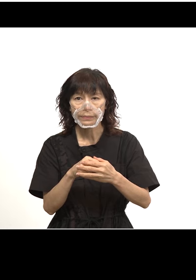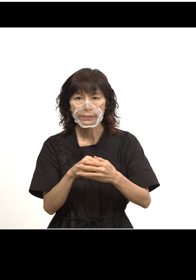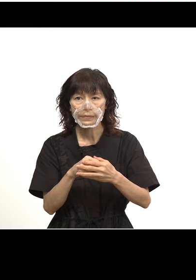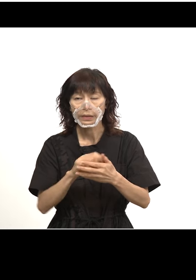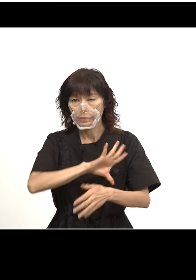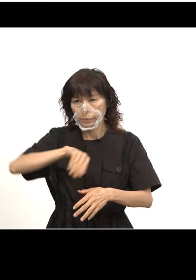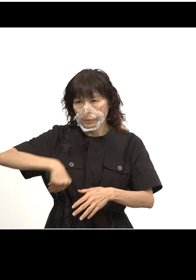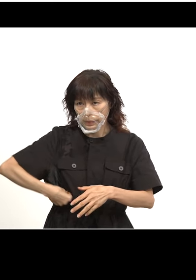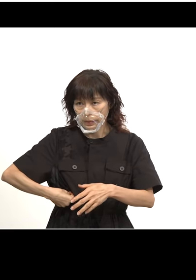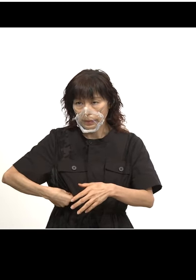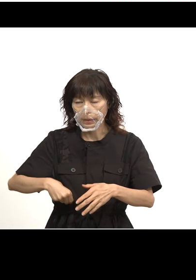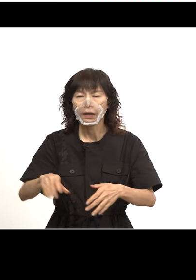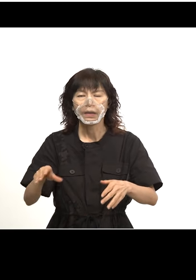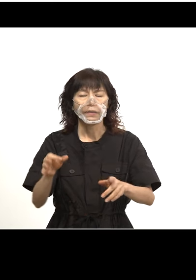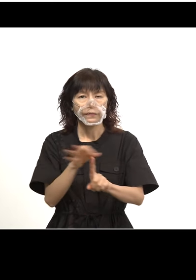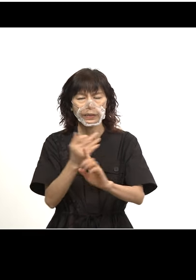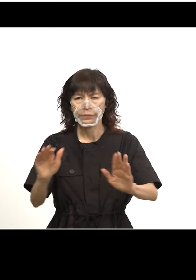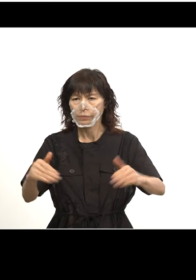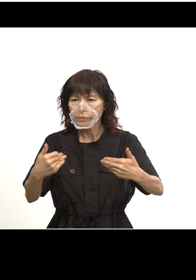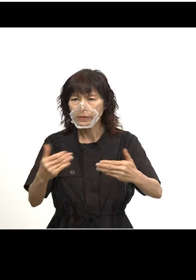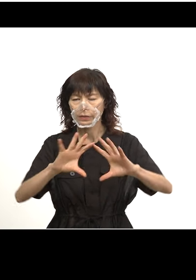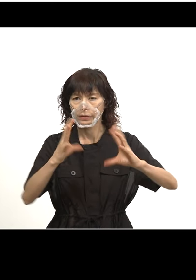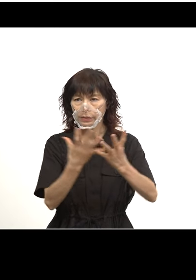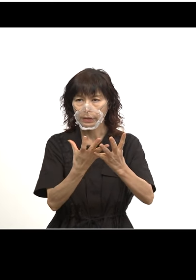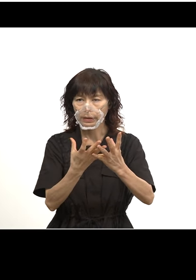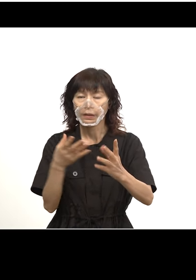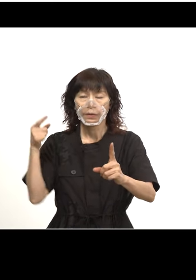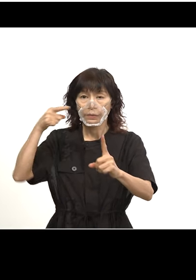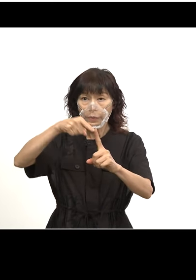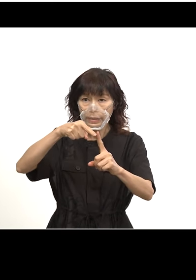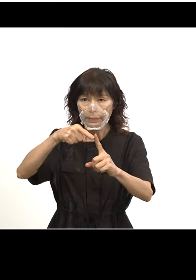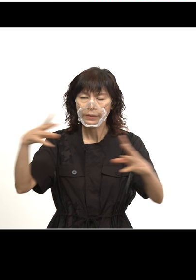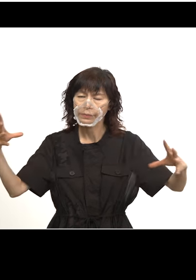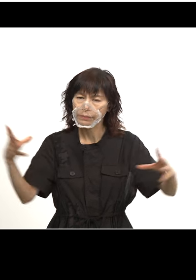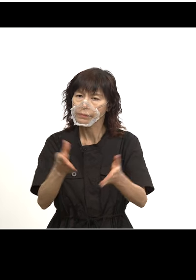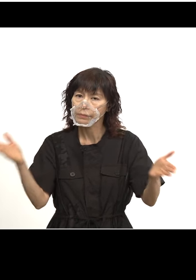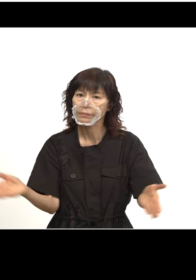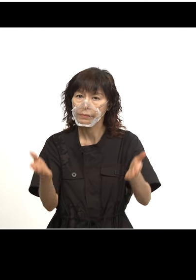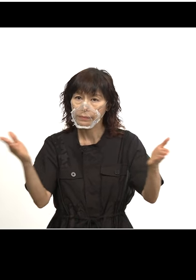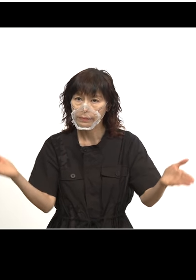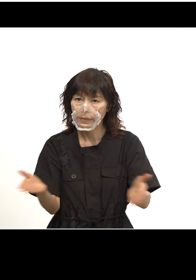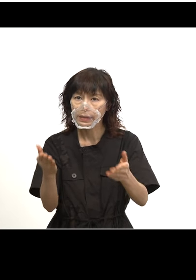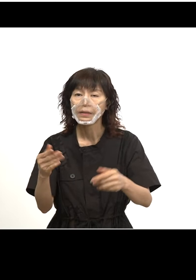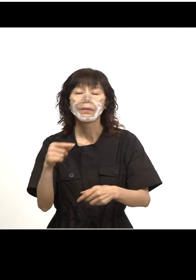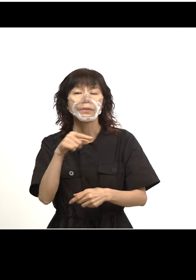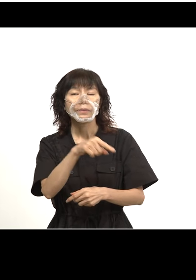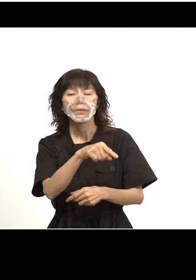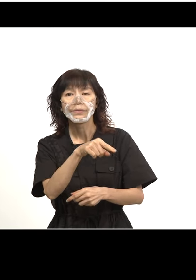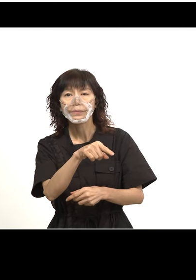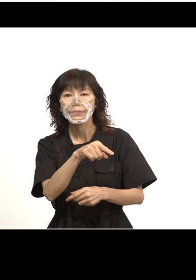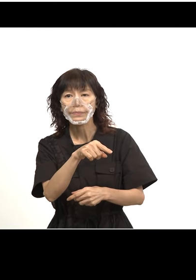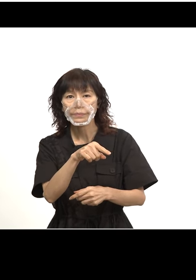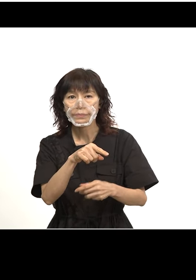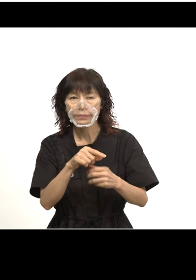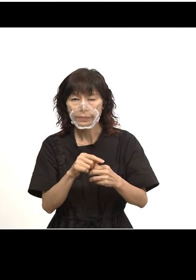engagement and employment of people with disabilities in the arts in Asia. We are honored to have Anthony Evans here to share on